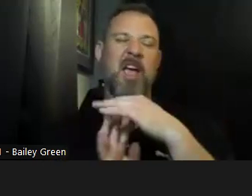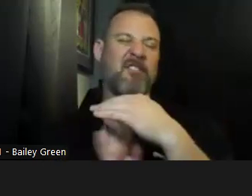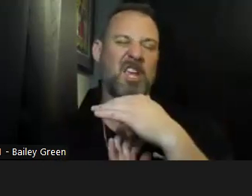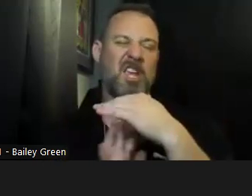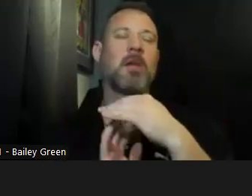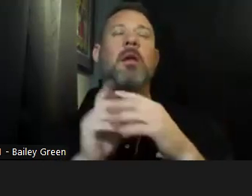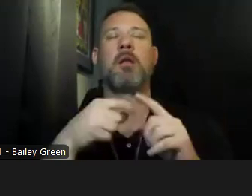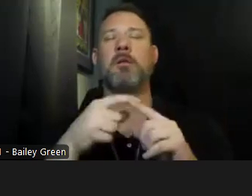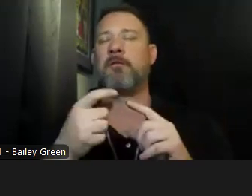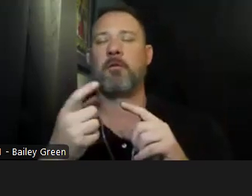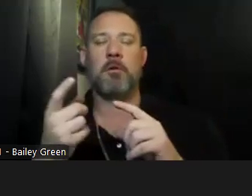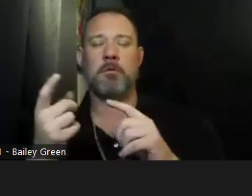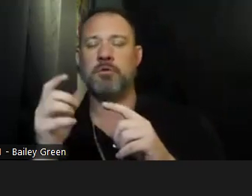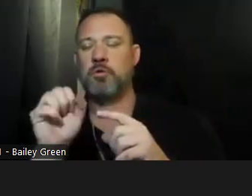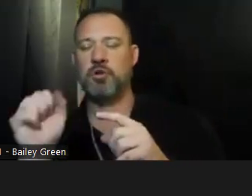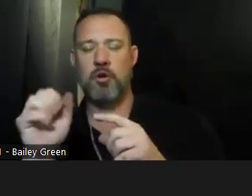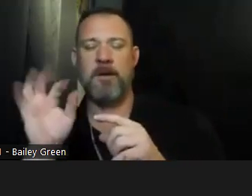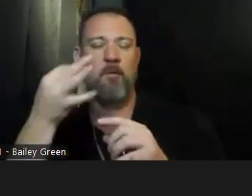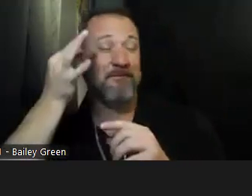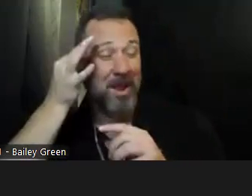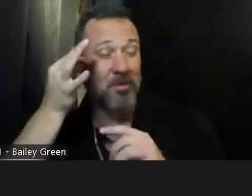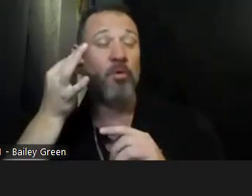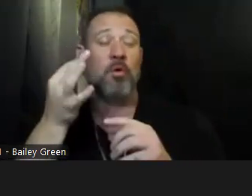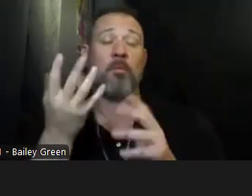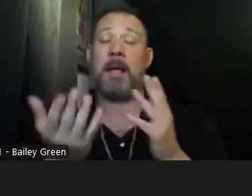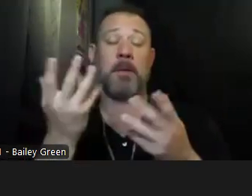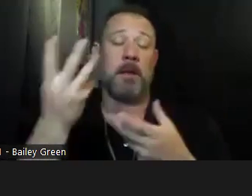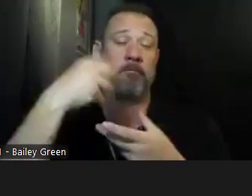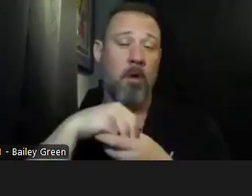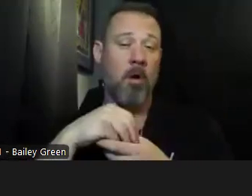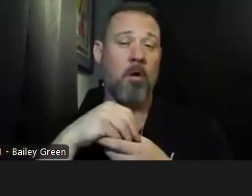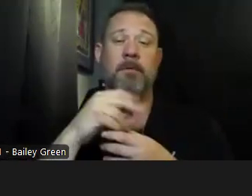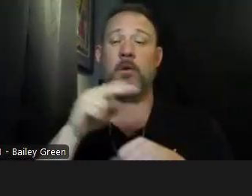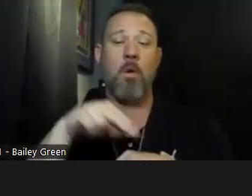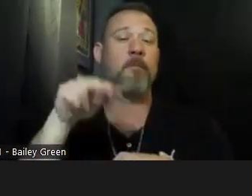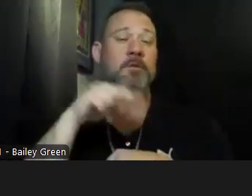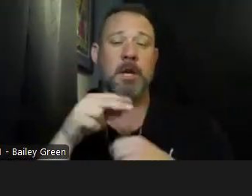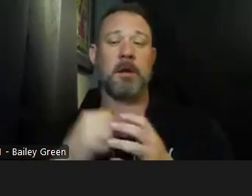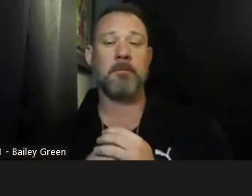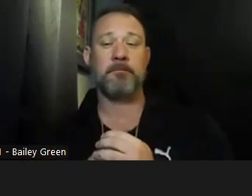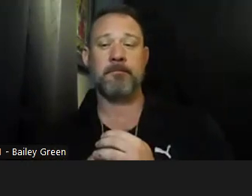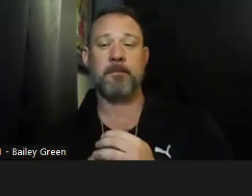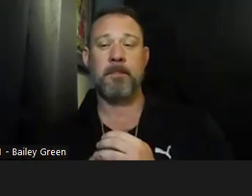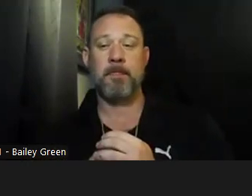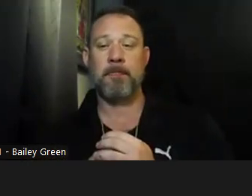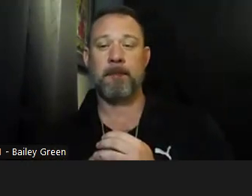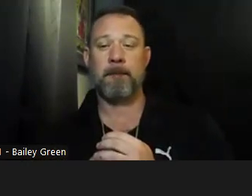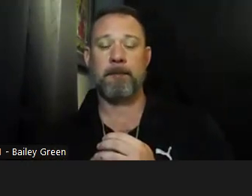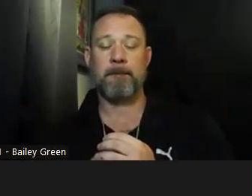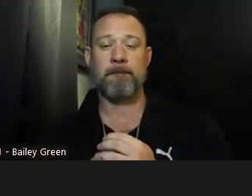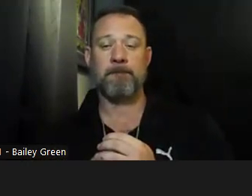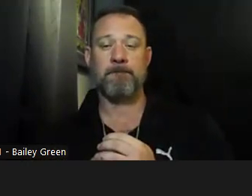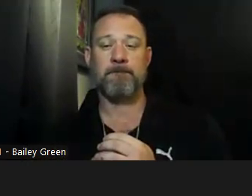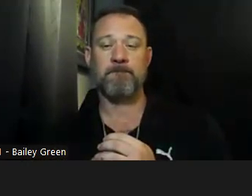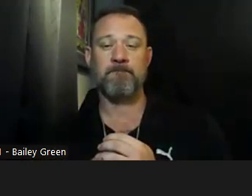Security Administration on the federal level who might be involved in oversight of this at some level. So I think that is an area,